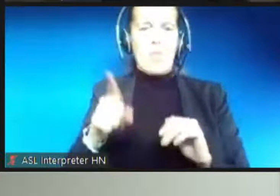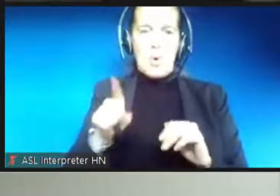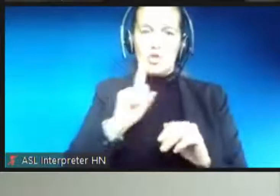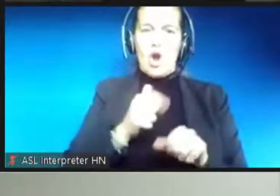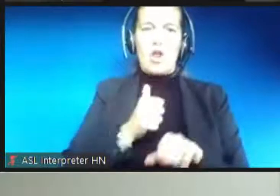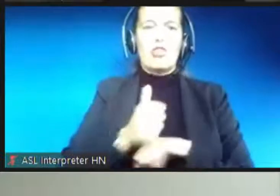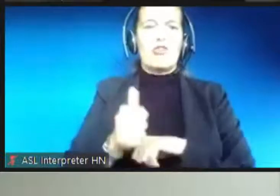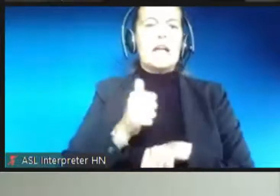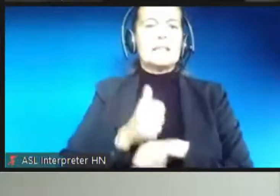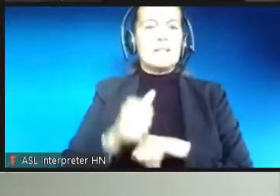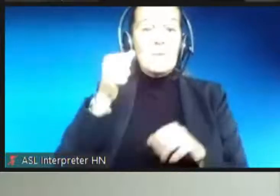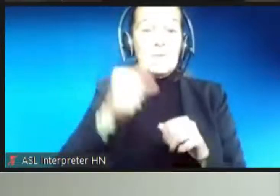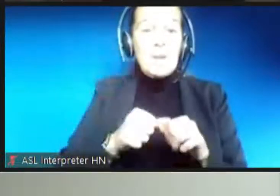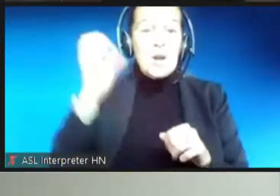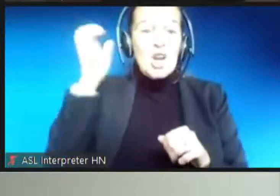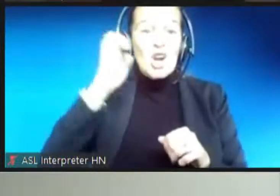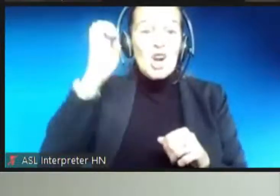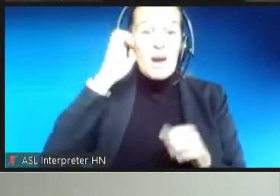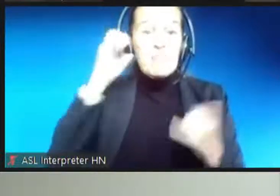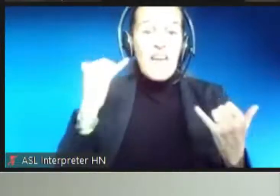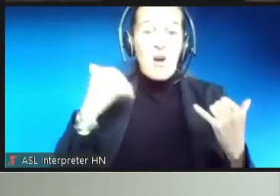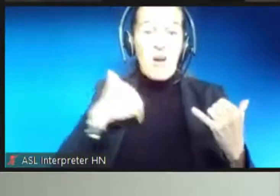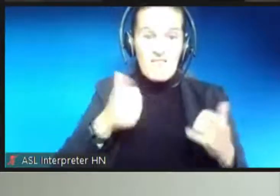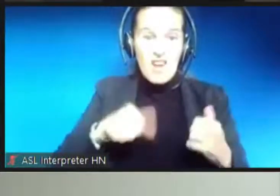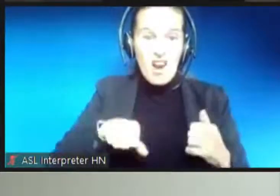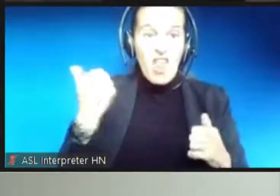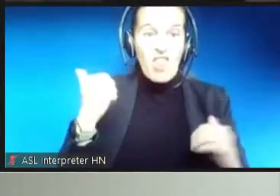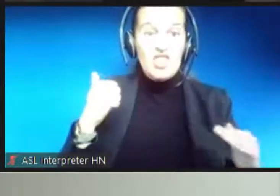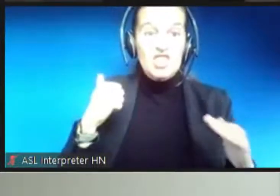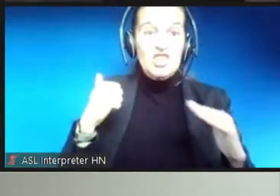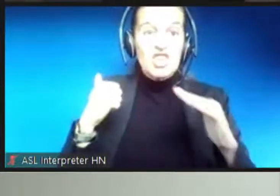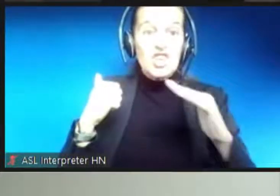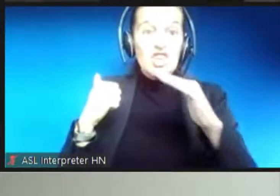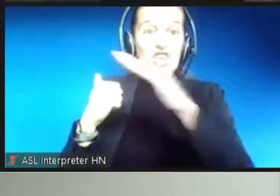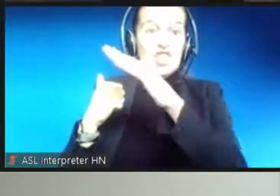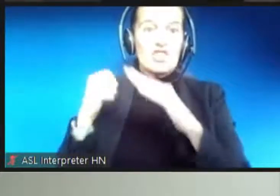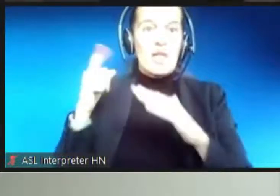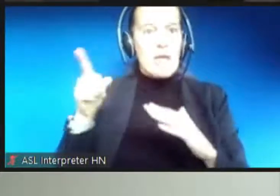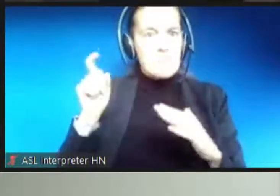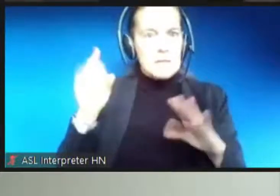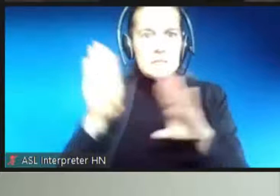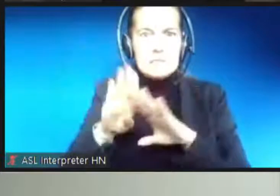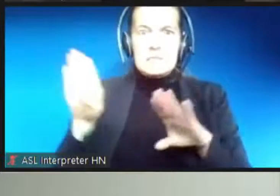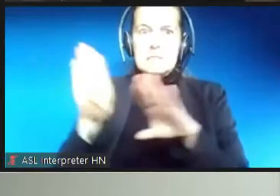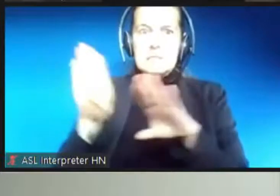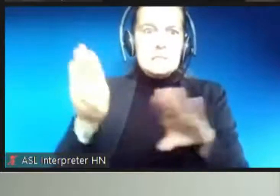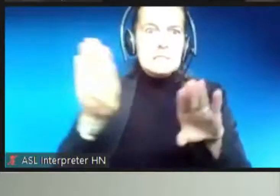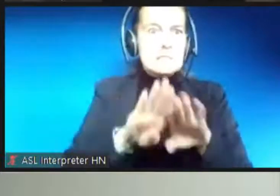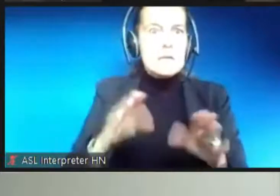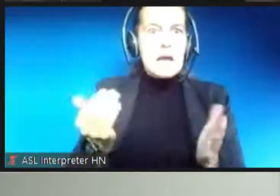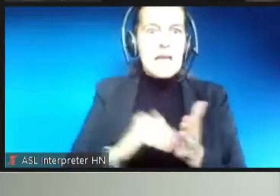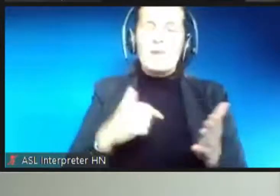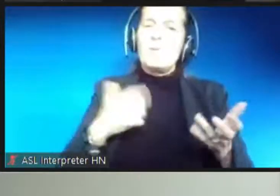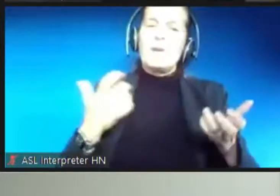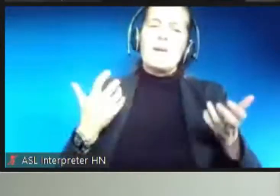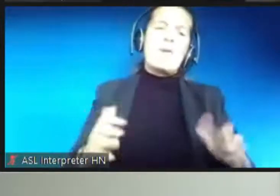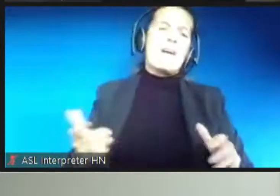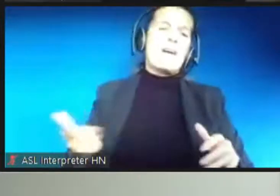Remember, Europe is going through another surge and having to restrict more activities. We do not want that to happen for